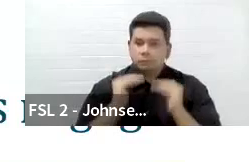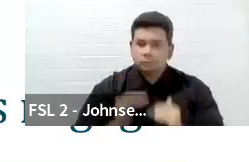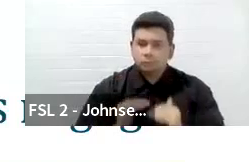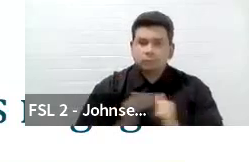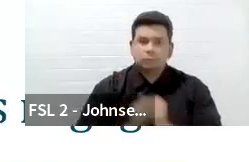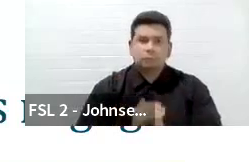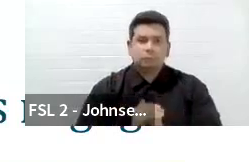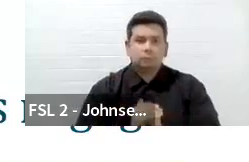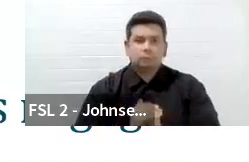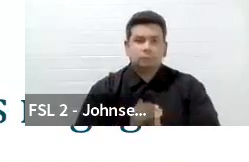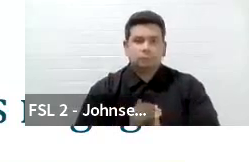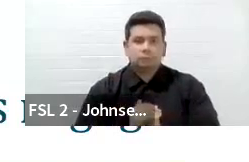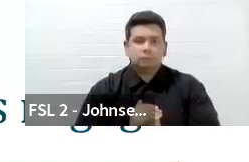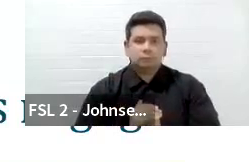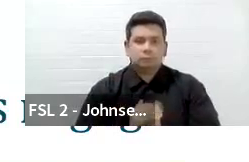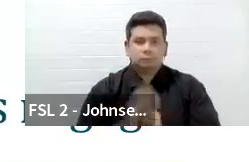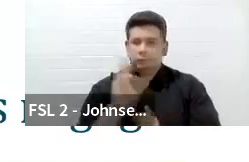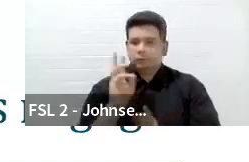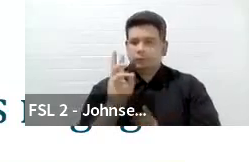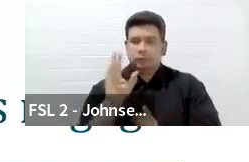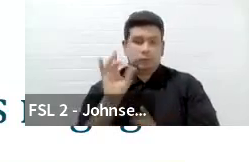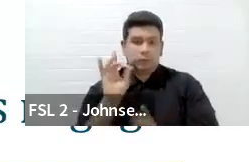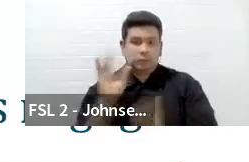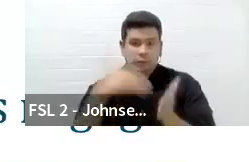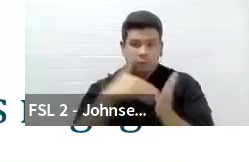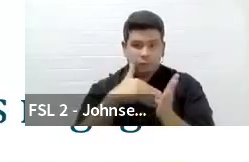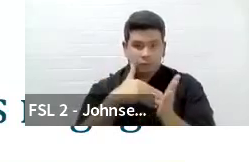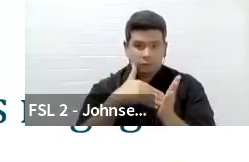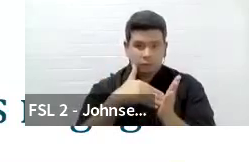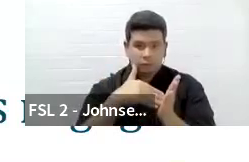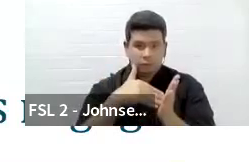68,000 total net